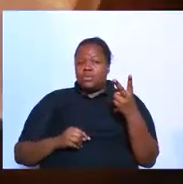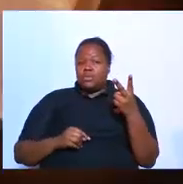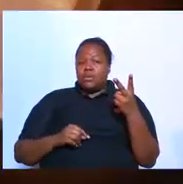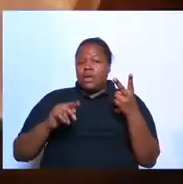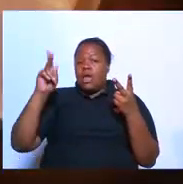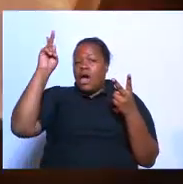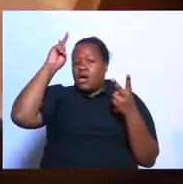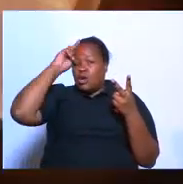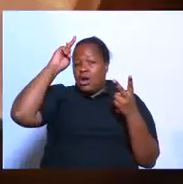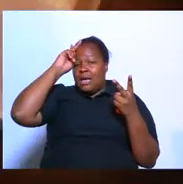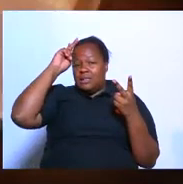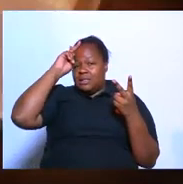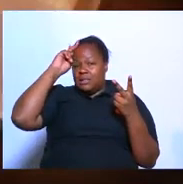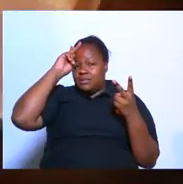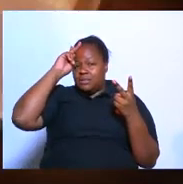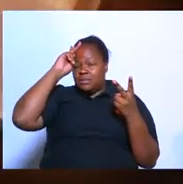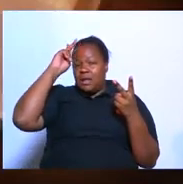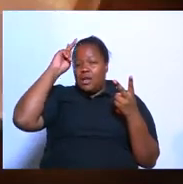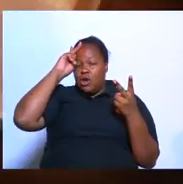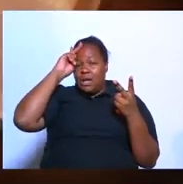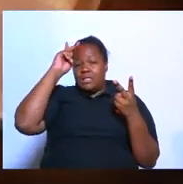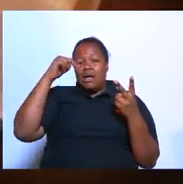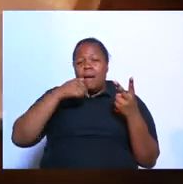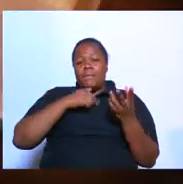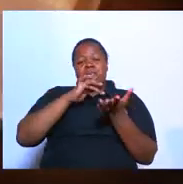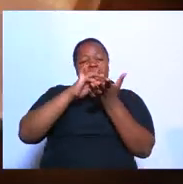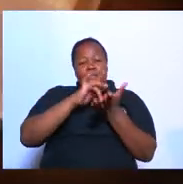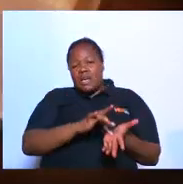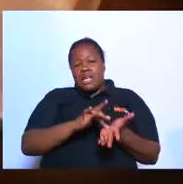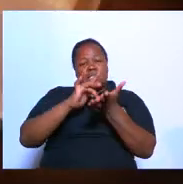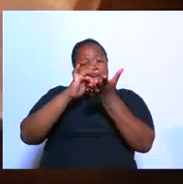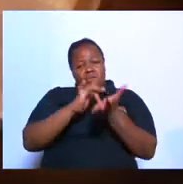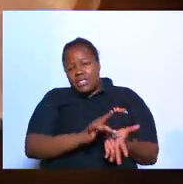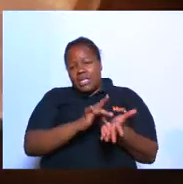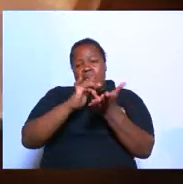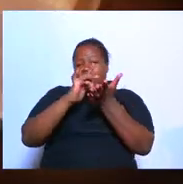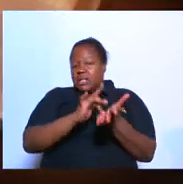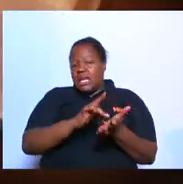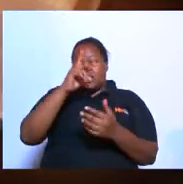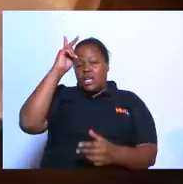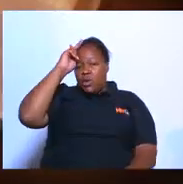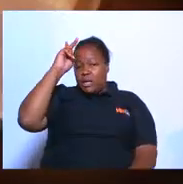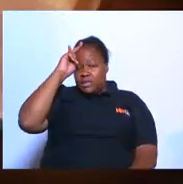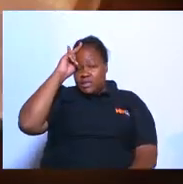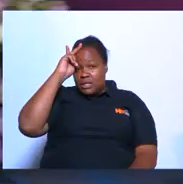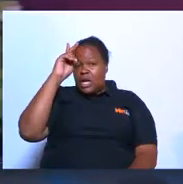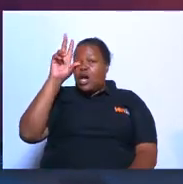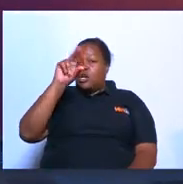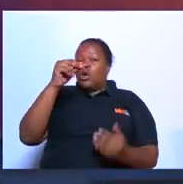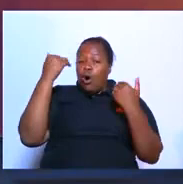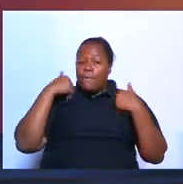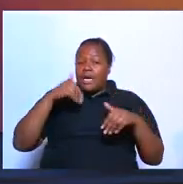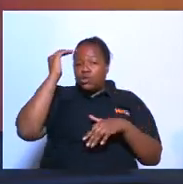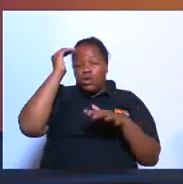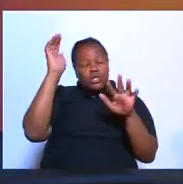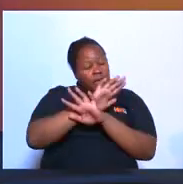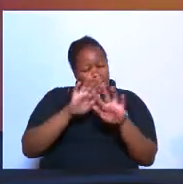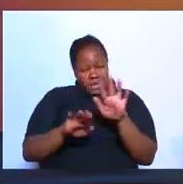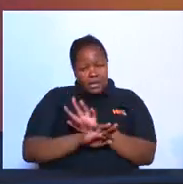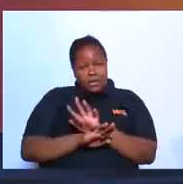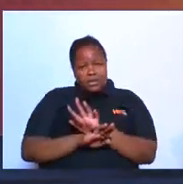emphasizing always knowledge knowledge knowledge knowledge no one knows everything no